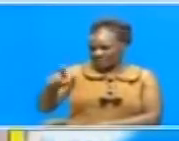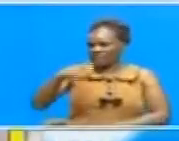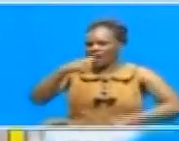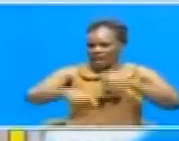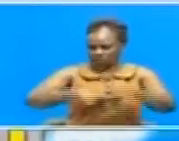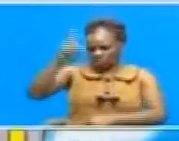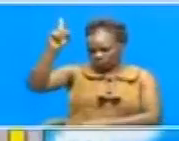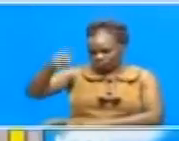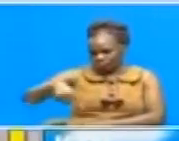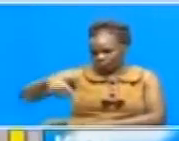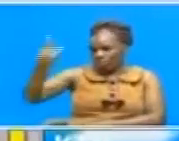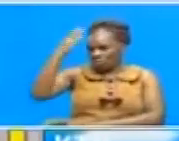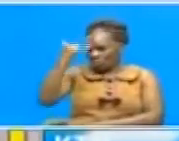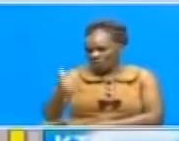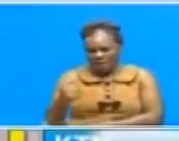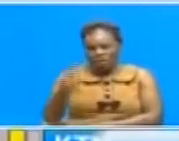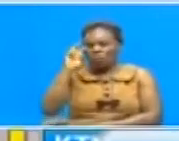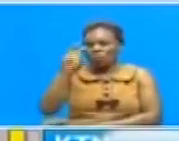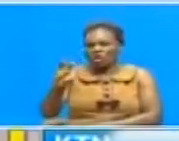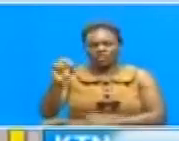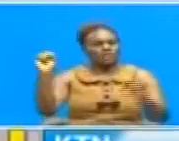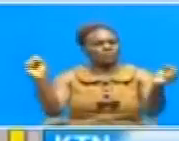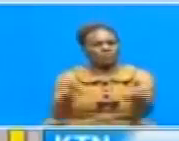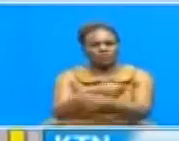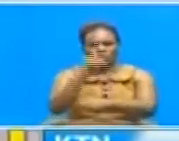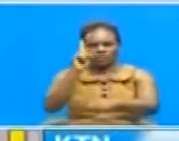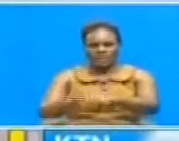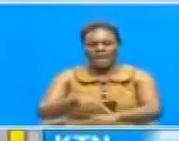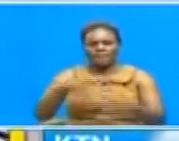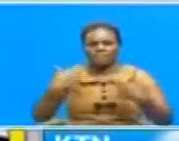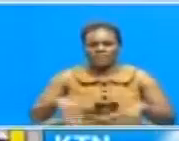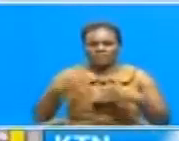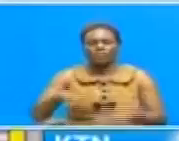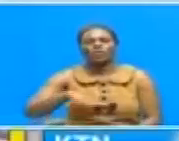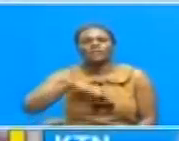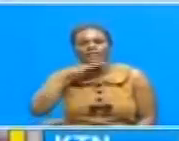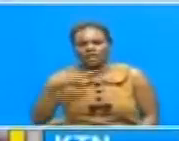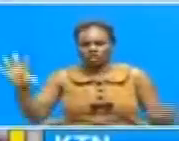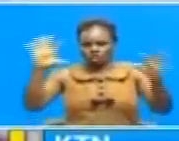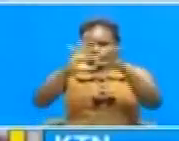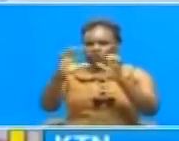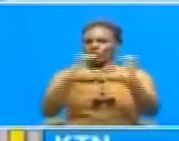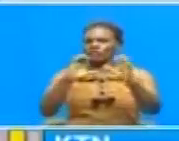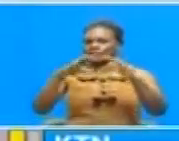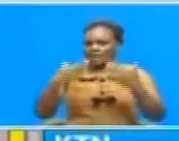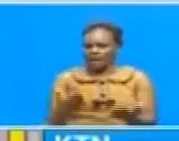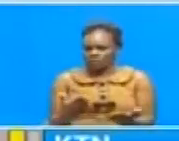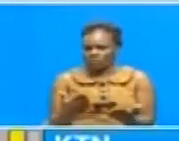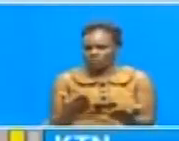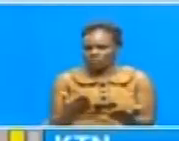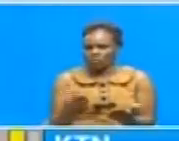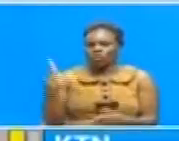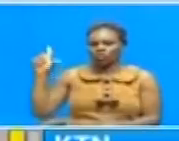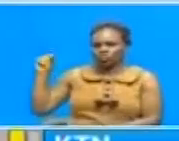was justified because you can't just watch people die. Well, don't forget that you can actually join this conversation, add your voice